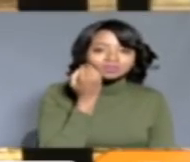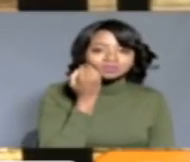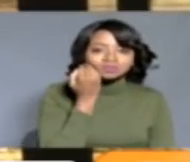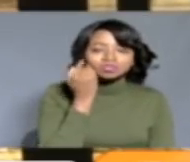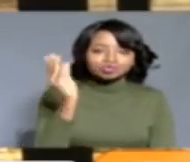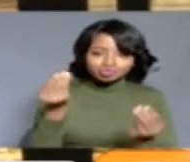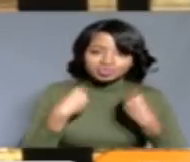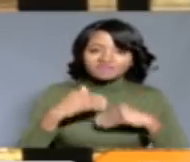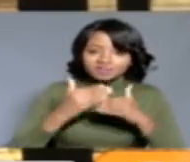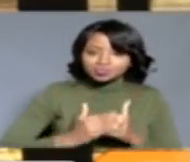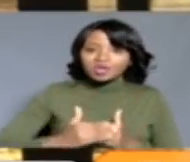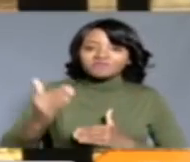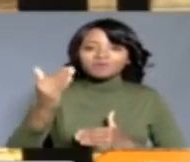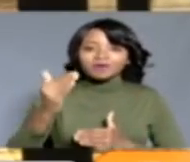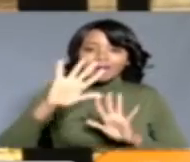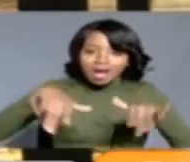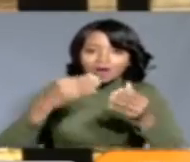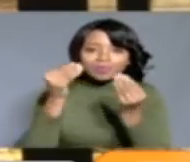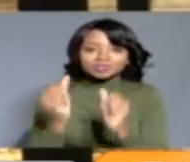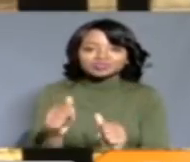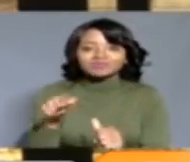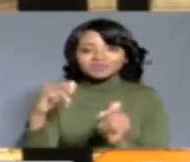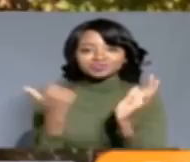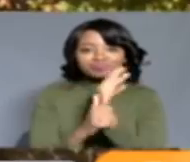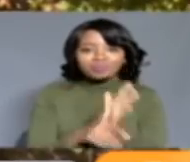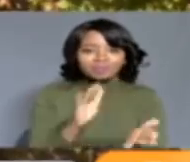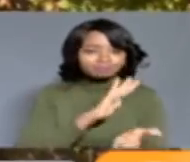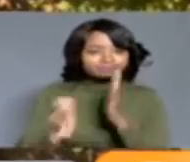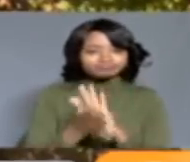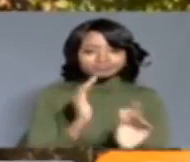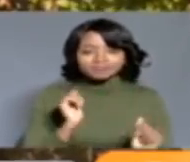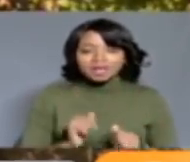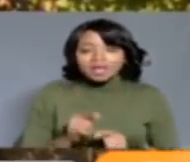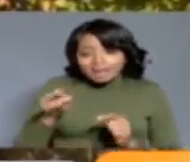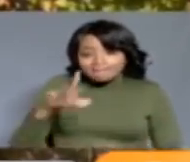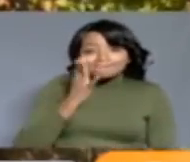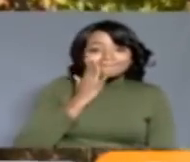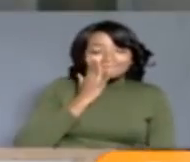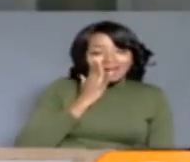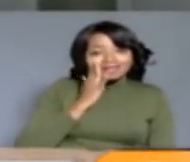a way forward. Vile tunaweza settle it once and for all. The mother will